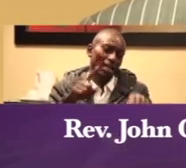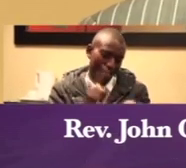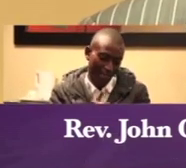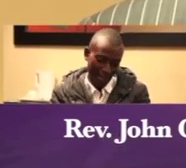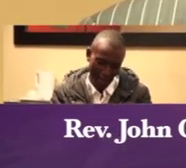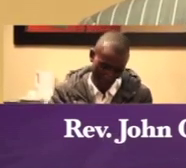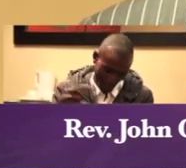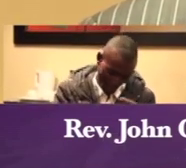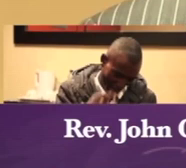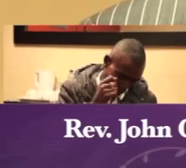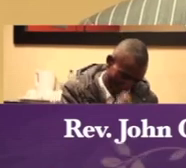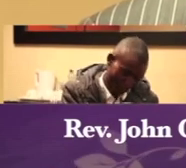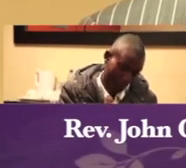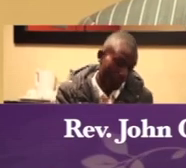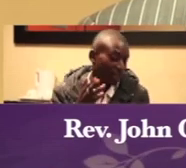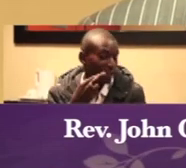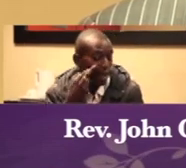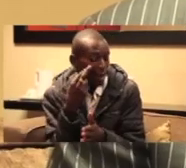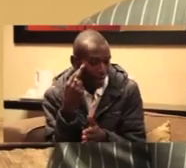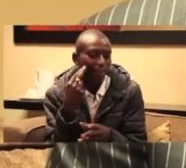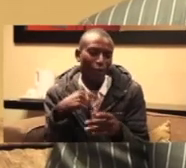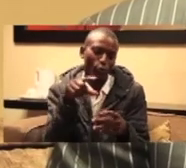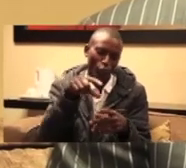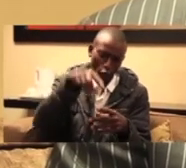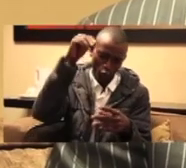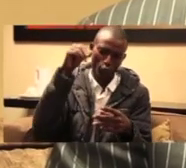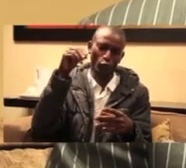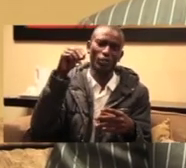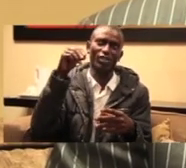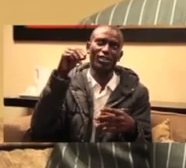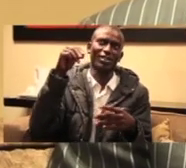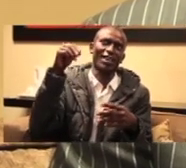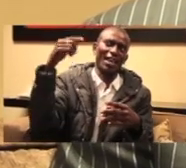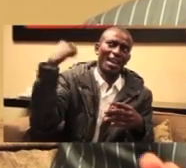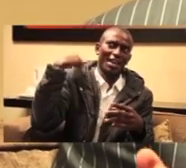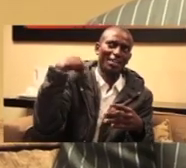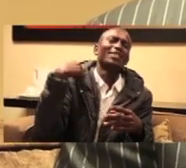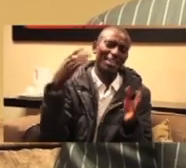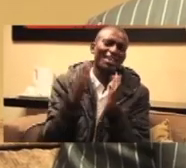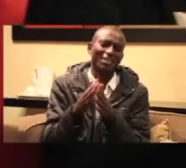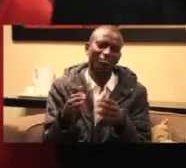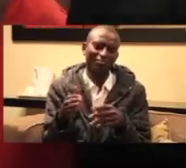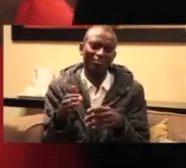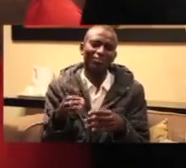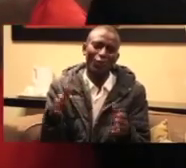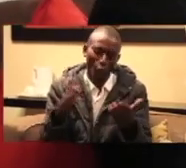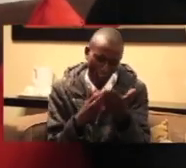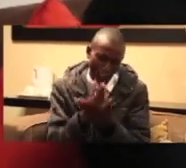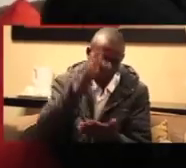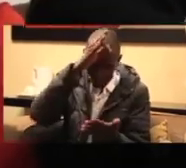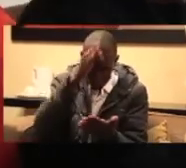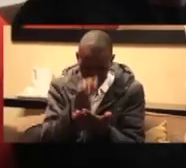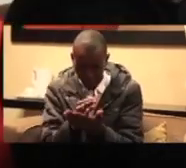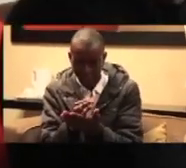together with Anne to my office and we selected a date, it was all systems go. And by faith, we talked to